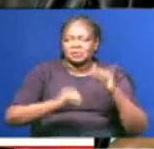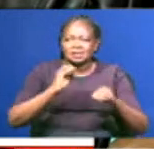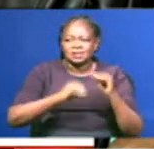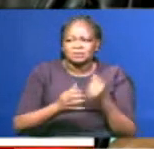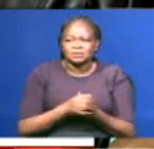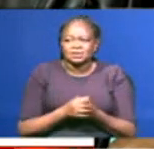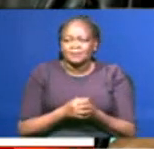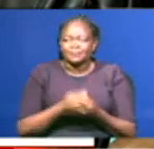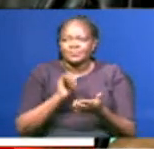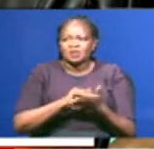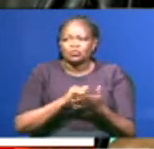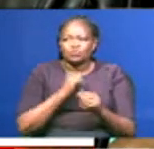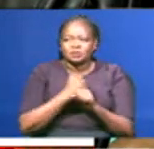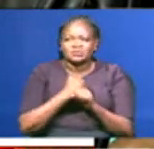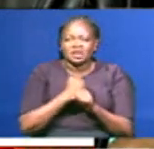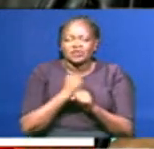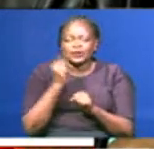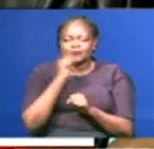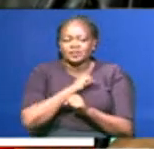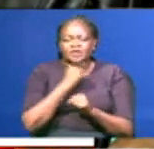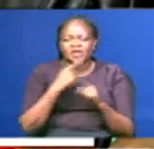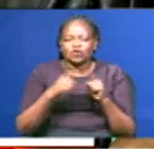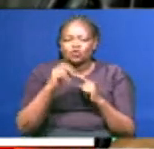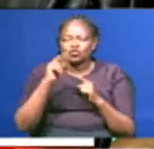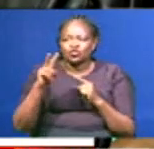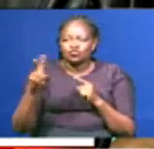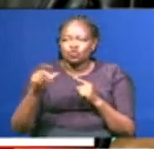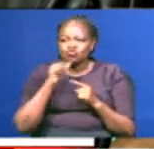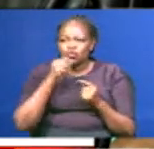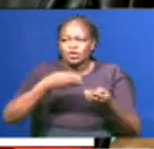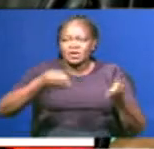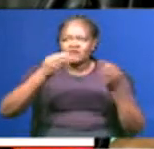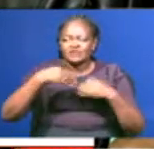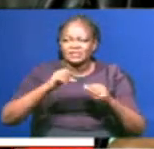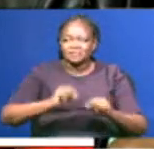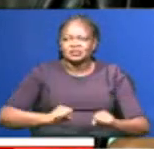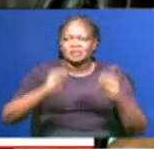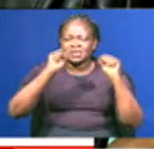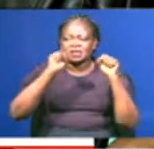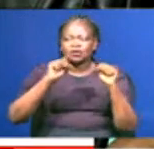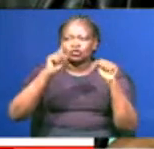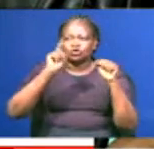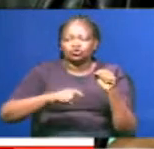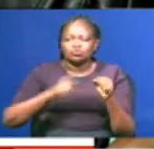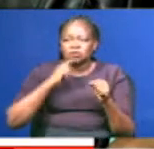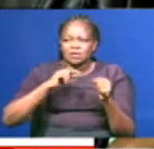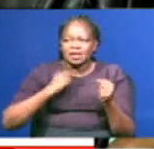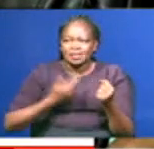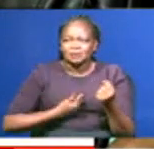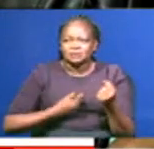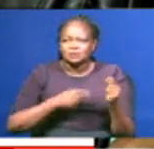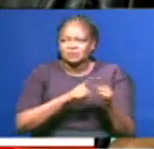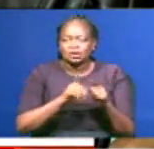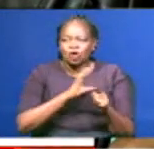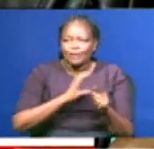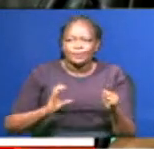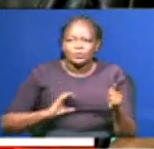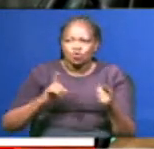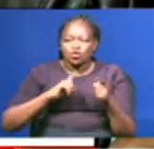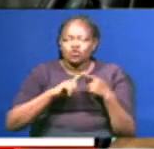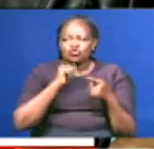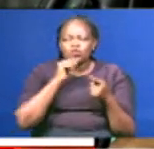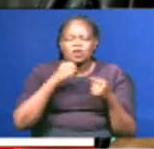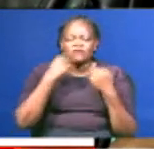This election that was done in 2022, we were not given. Mr. Chairman, probably you should guide us. As a commission, when you're not given budget